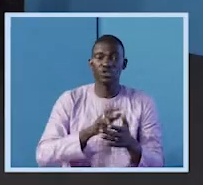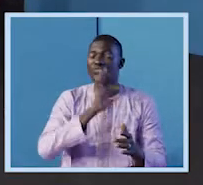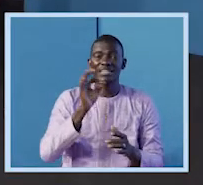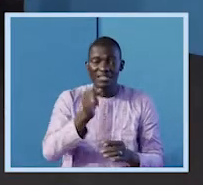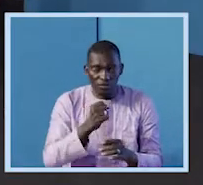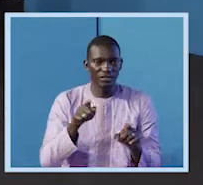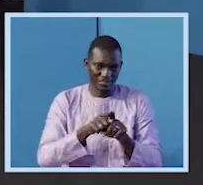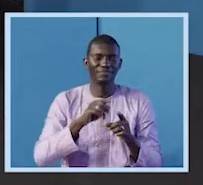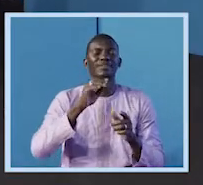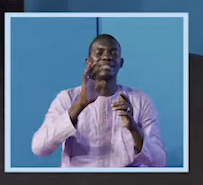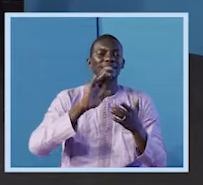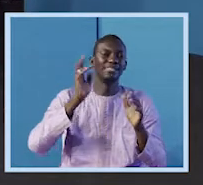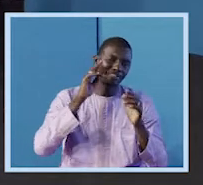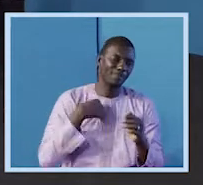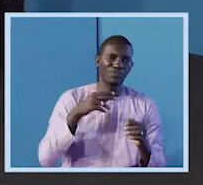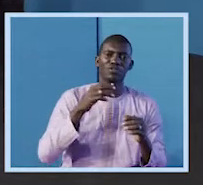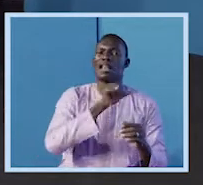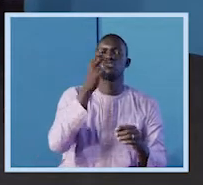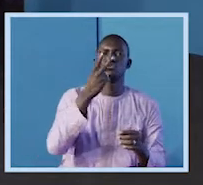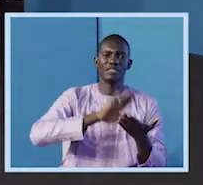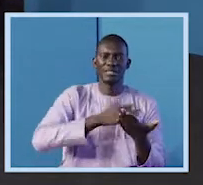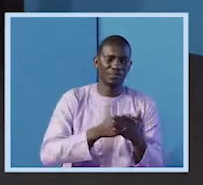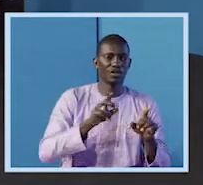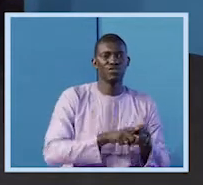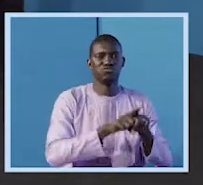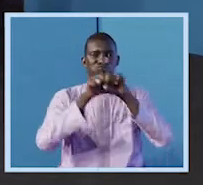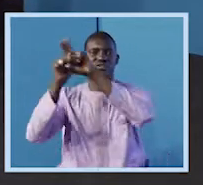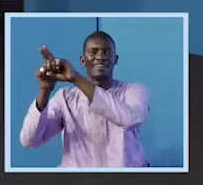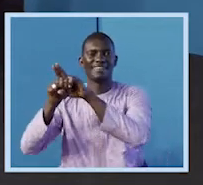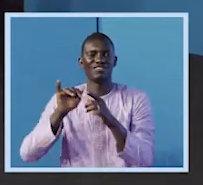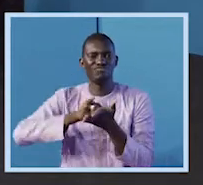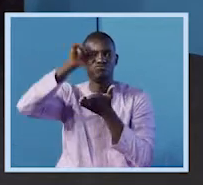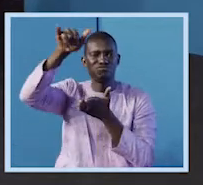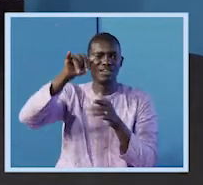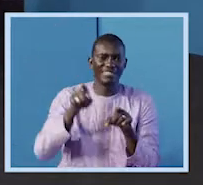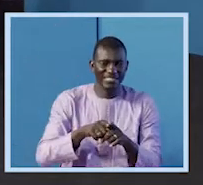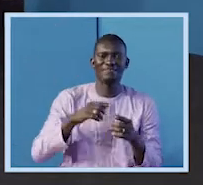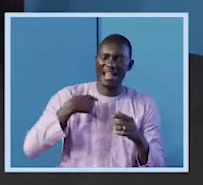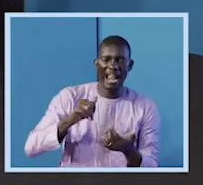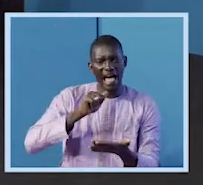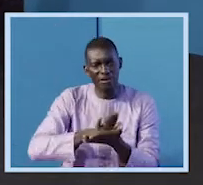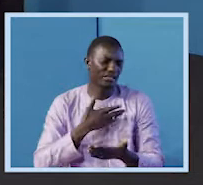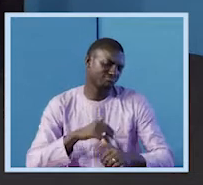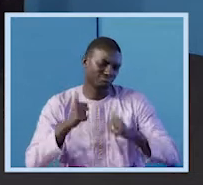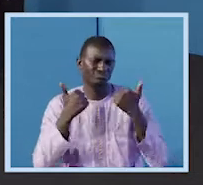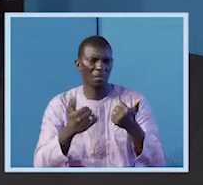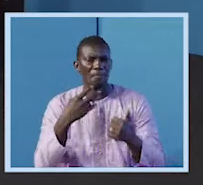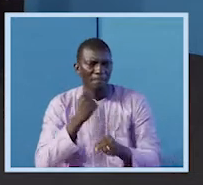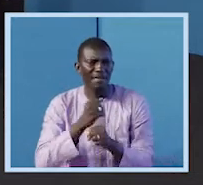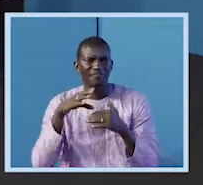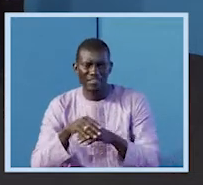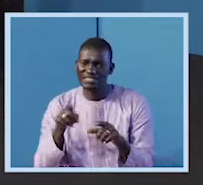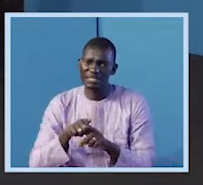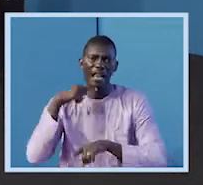so they'll go with 2 sign language interpreters. And then you go there, you pay allowances, and then you earn a lot of money. You also make friends